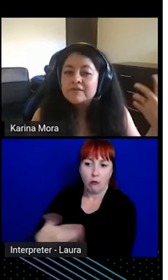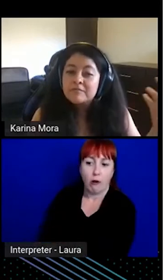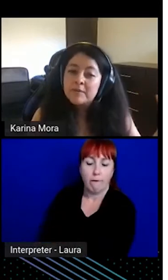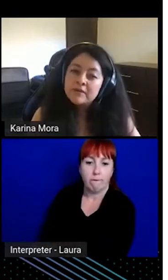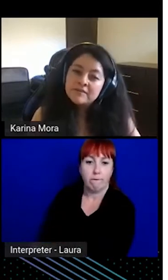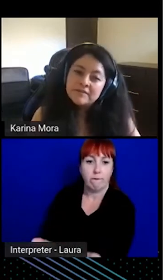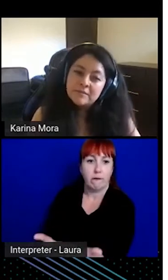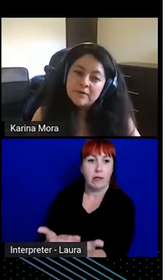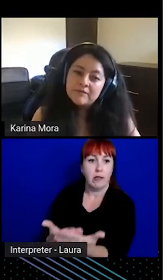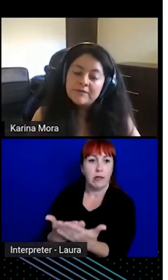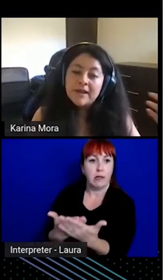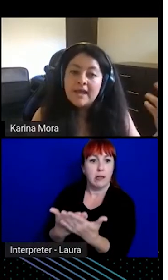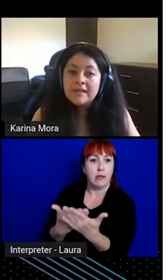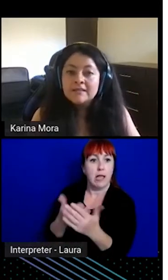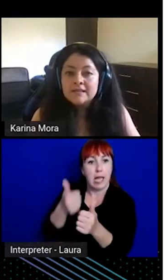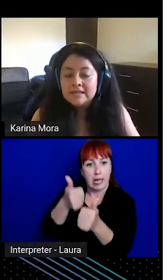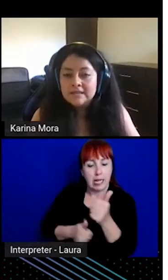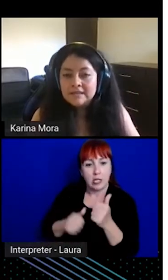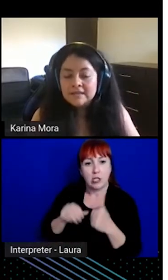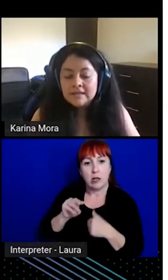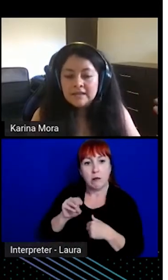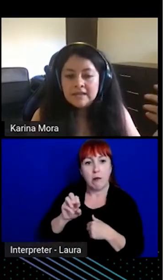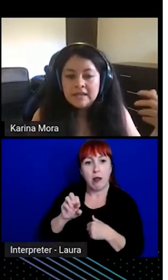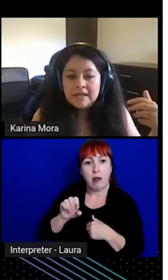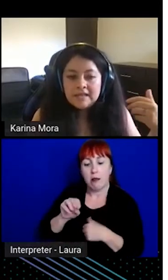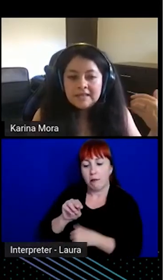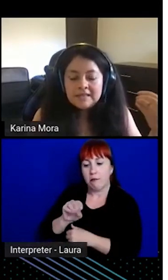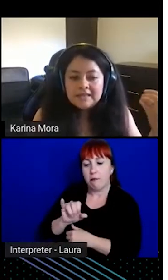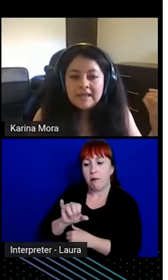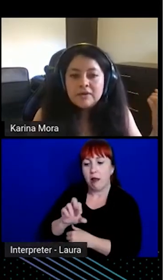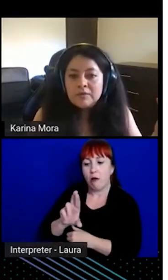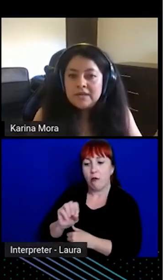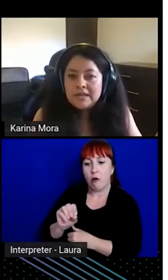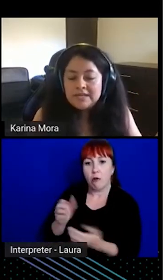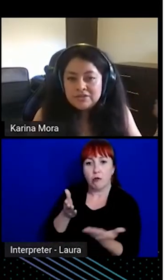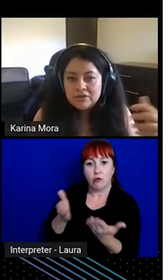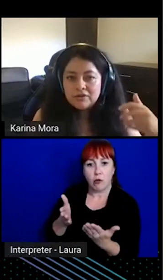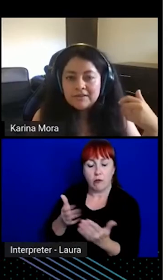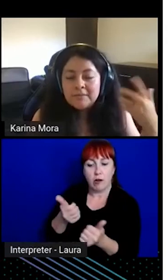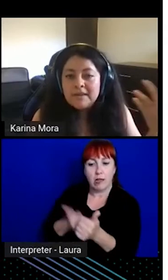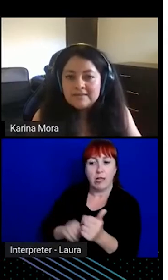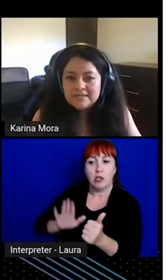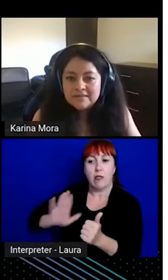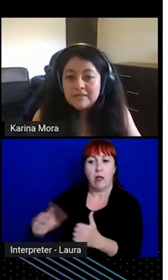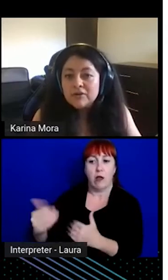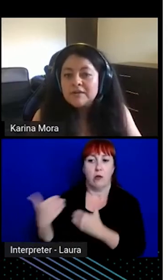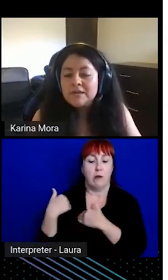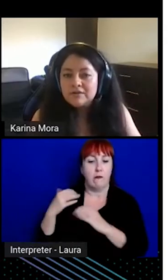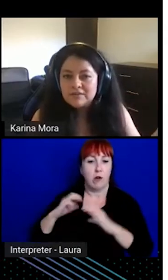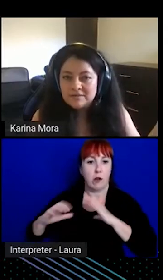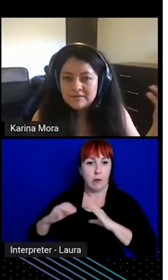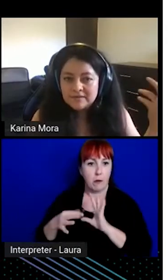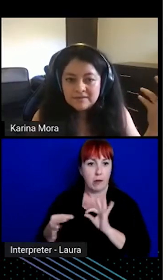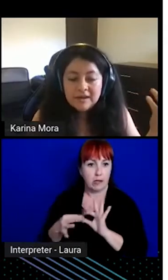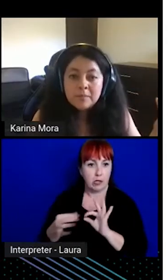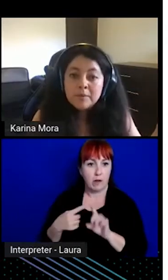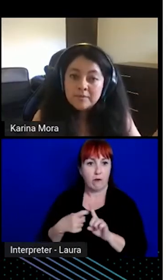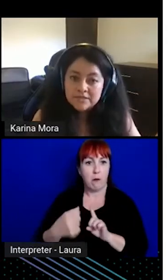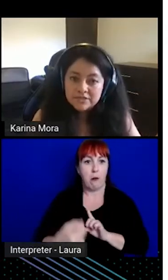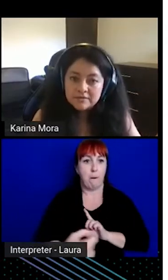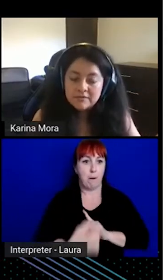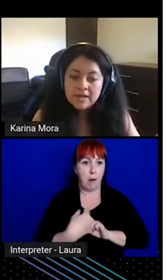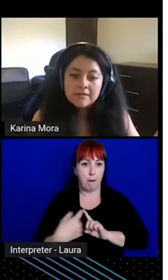is responsible for handling the communication or the messages that other microservices